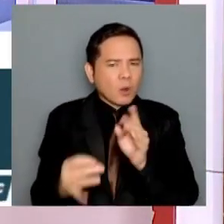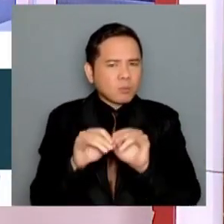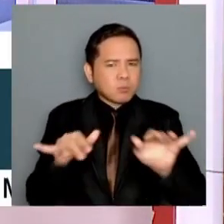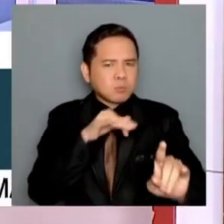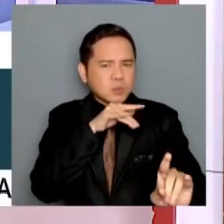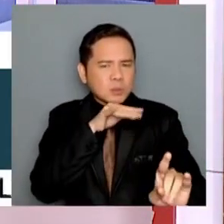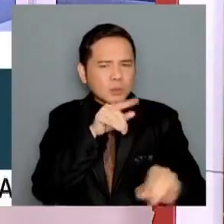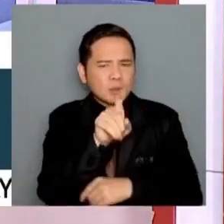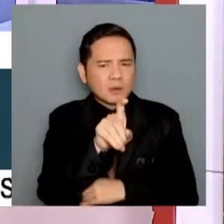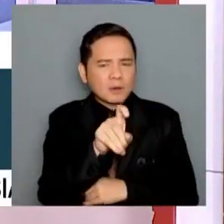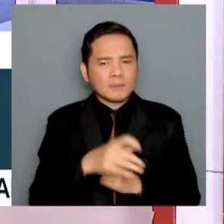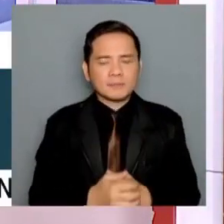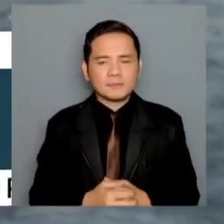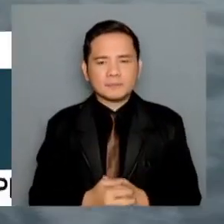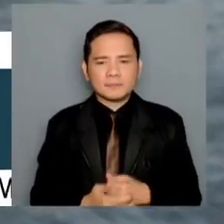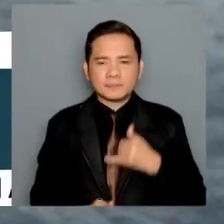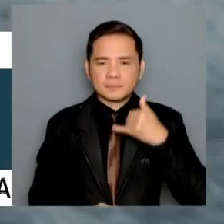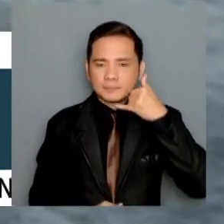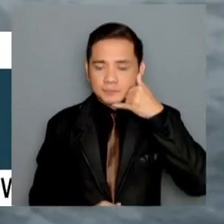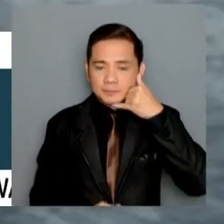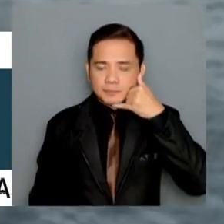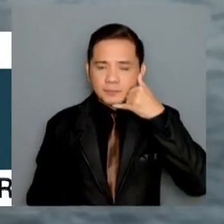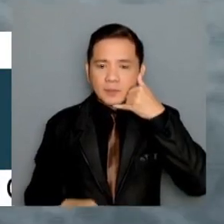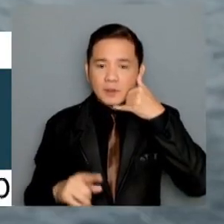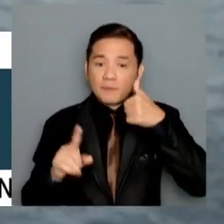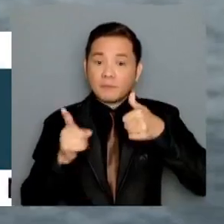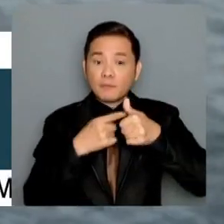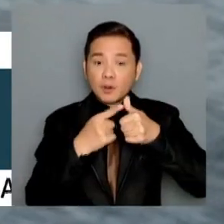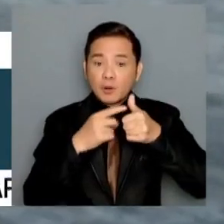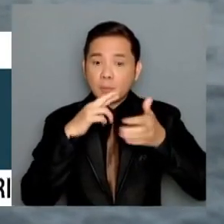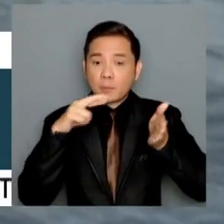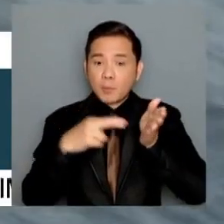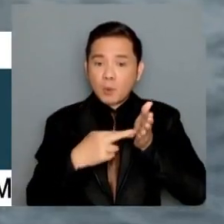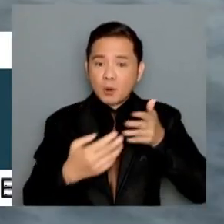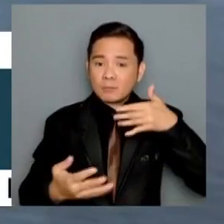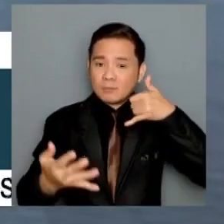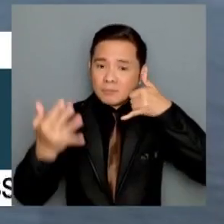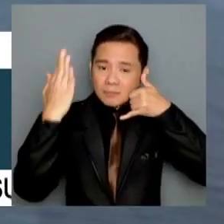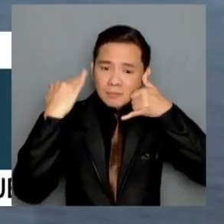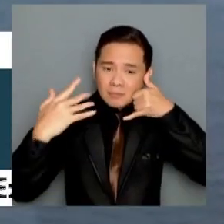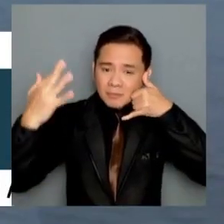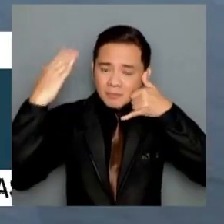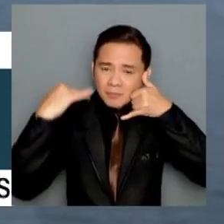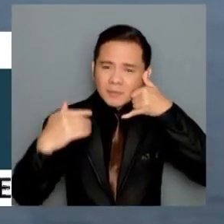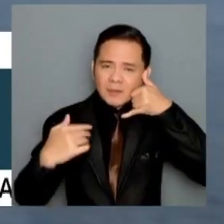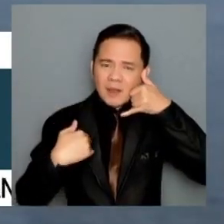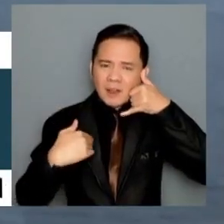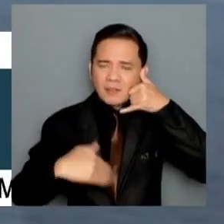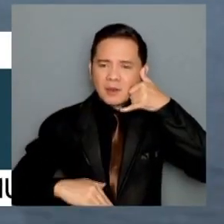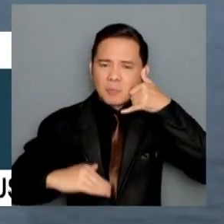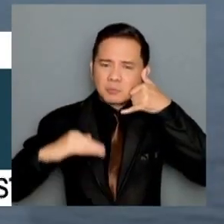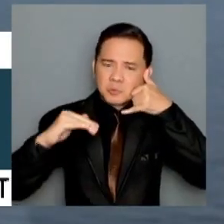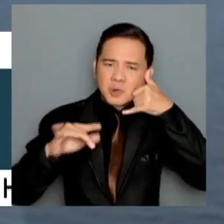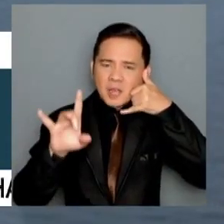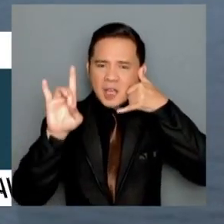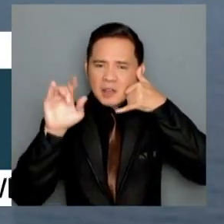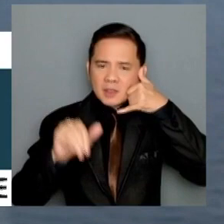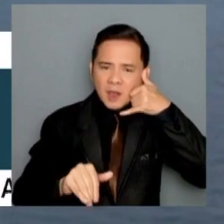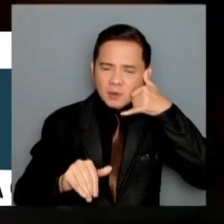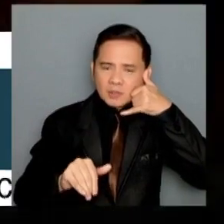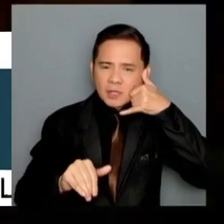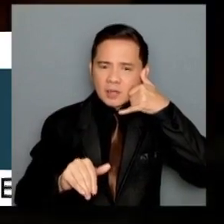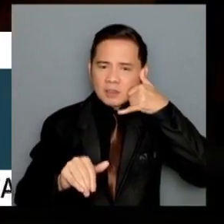From the first report 2 days ago, that's three towns. Now it's up to eight towns already, stretching from